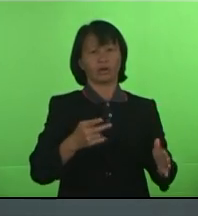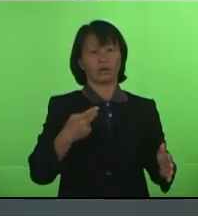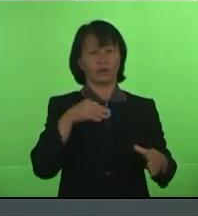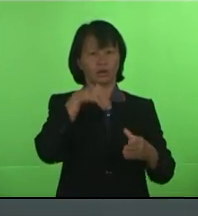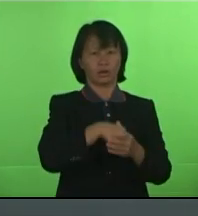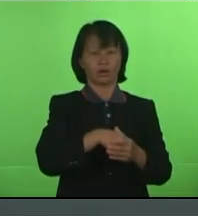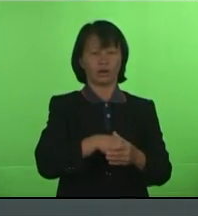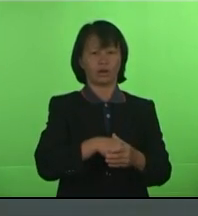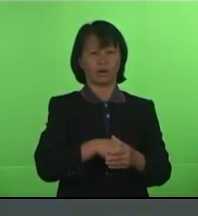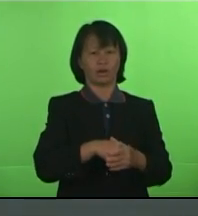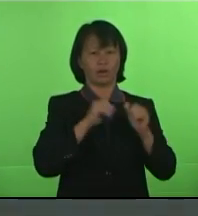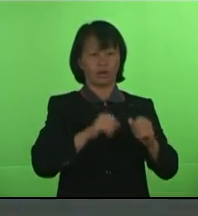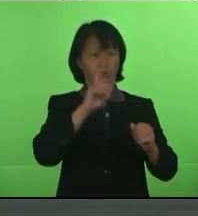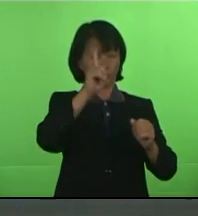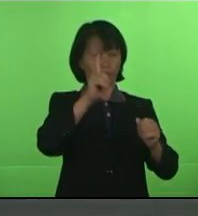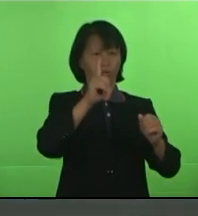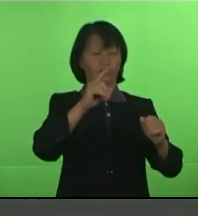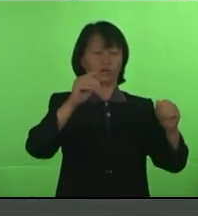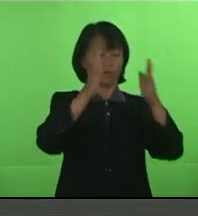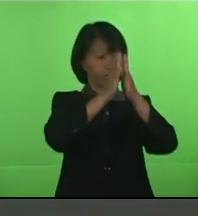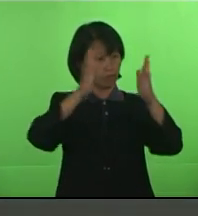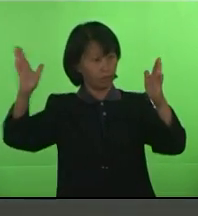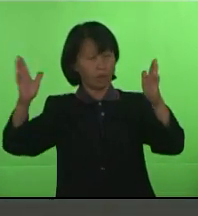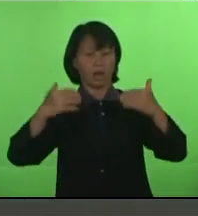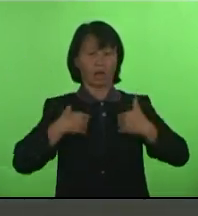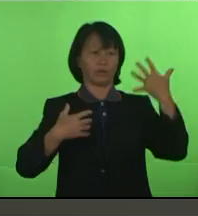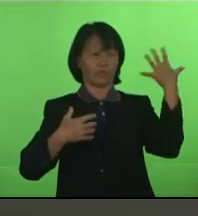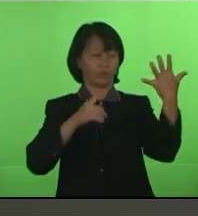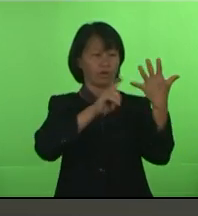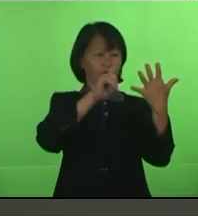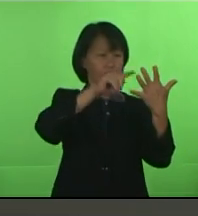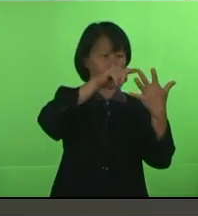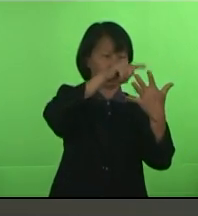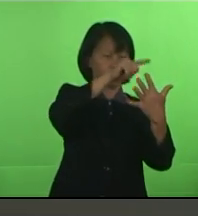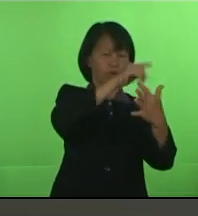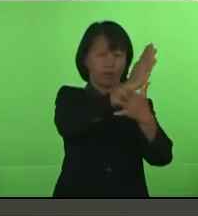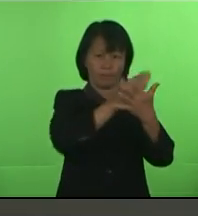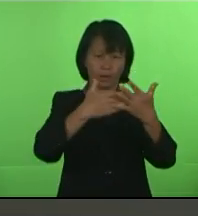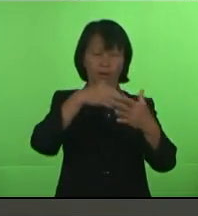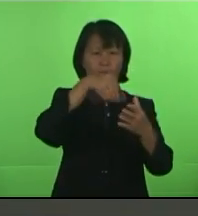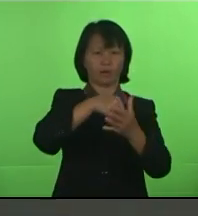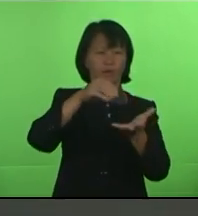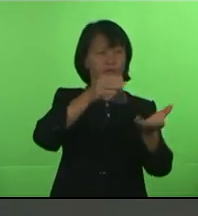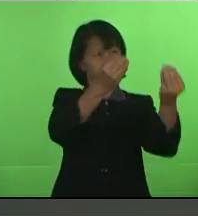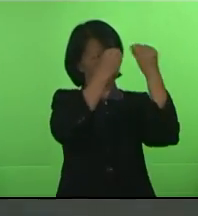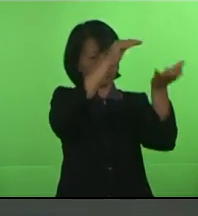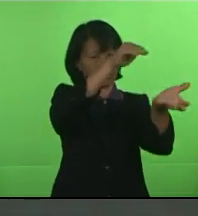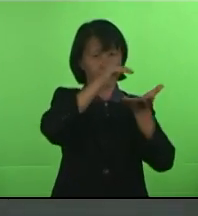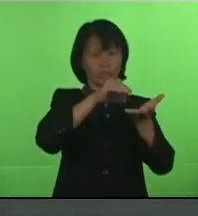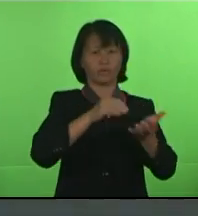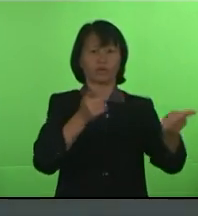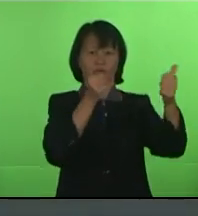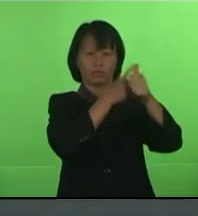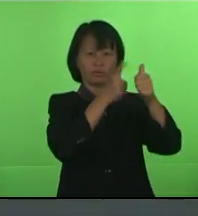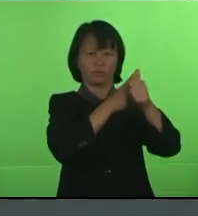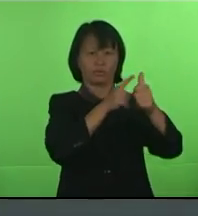your entire one semester, you have 5 tutorials that is part of the parcel or the package. You have to come for